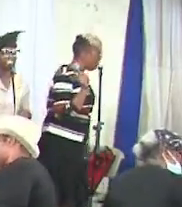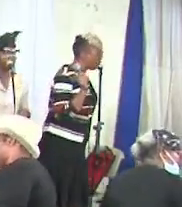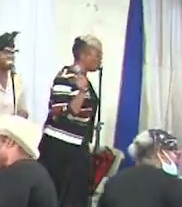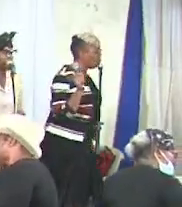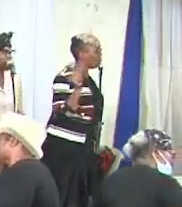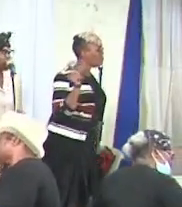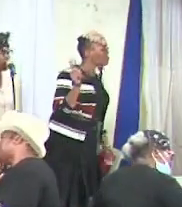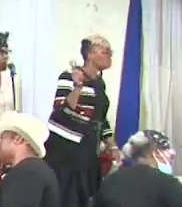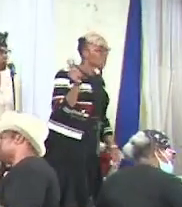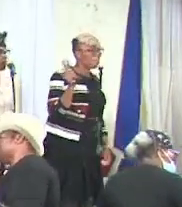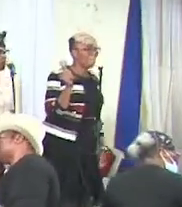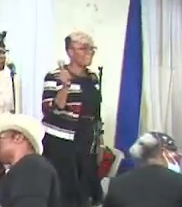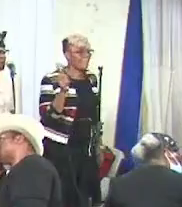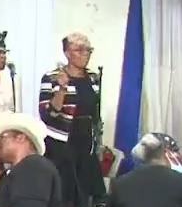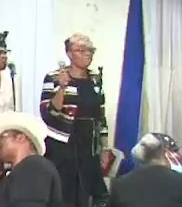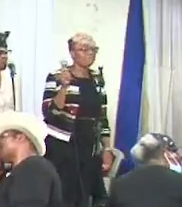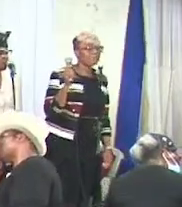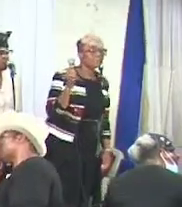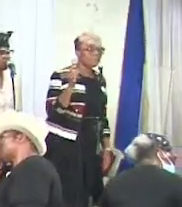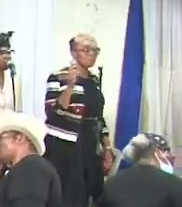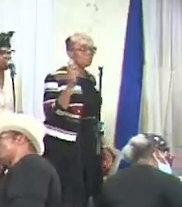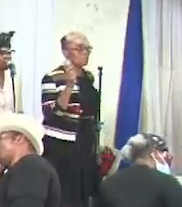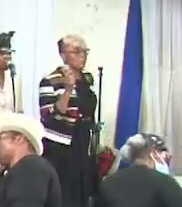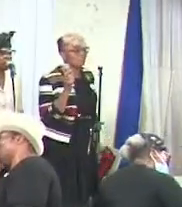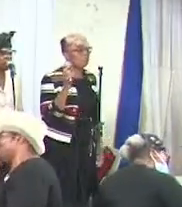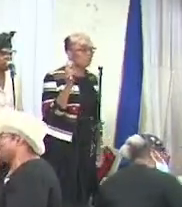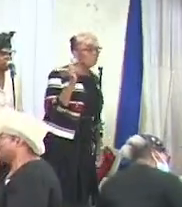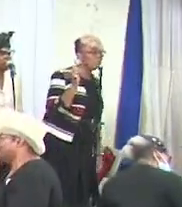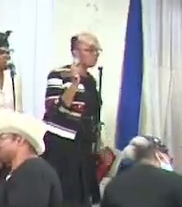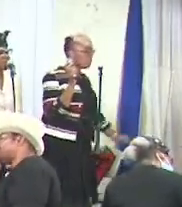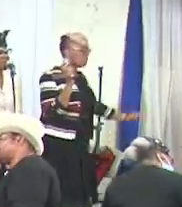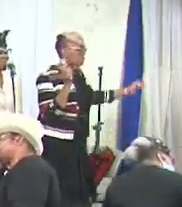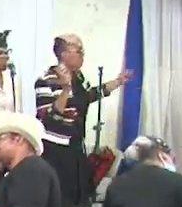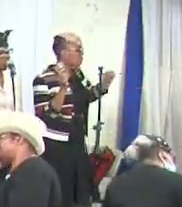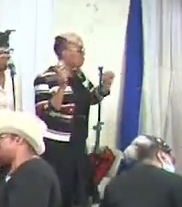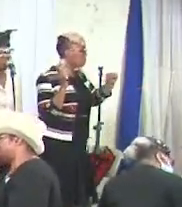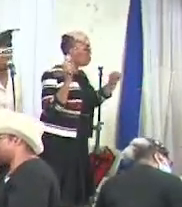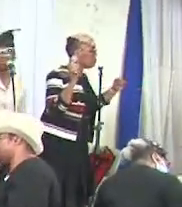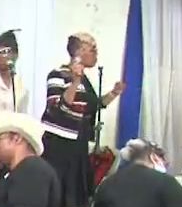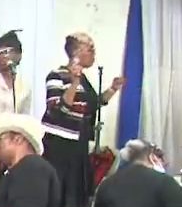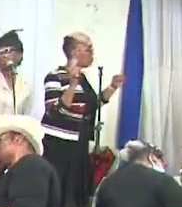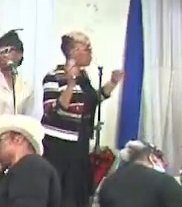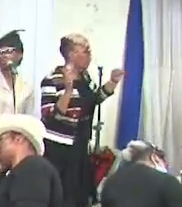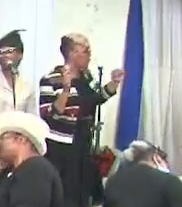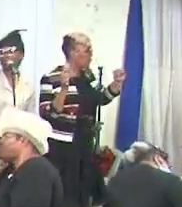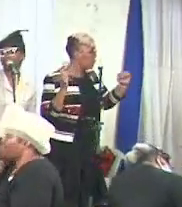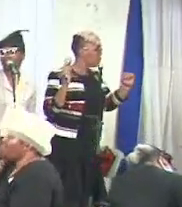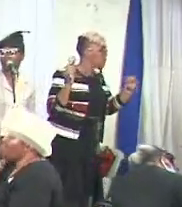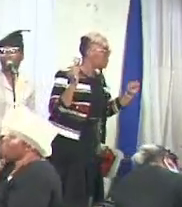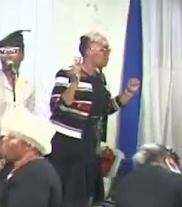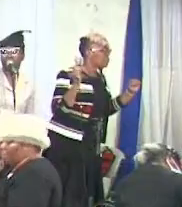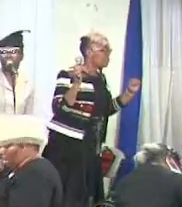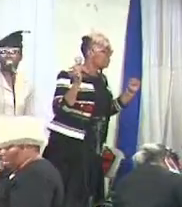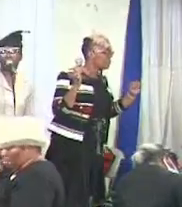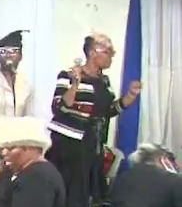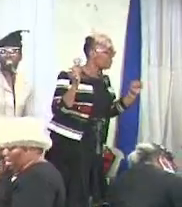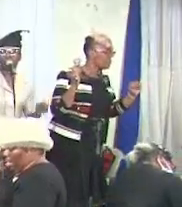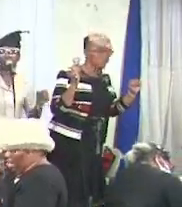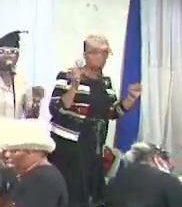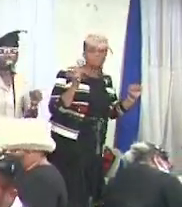mind made up that I won't turn back, because I want to see my Jesus